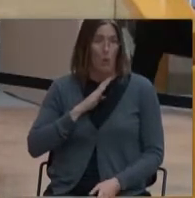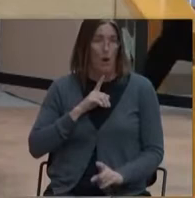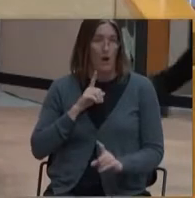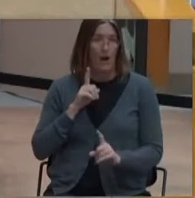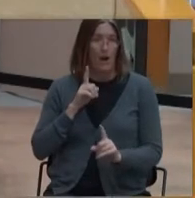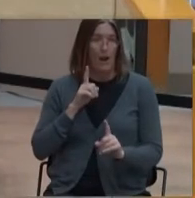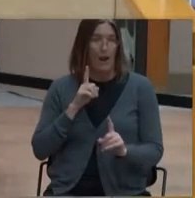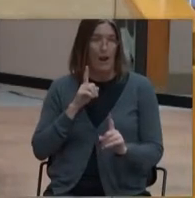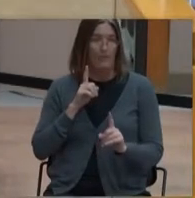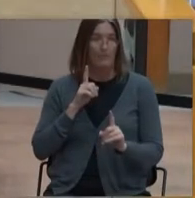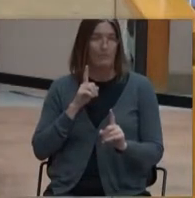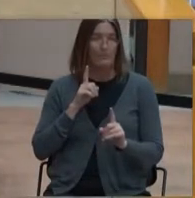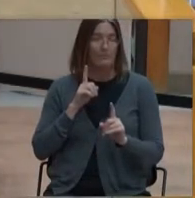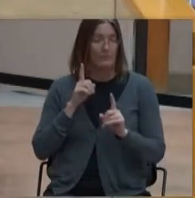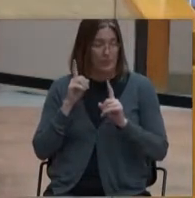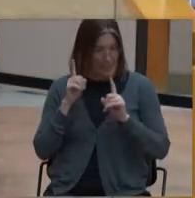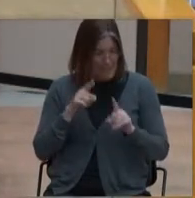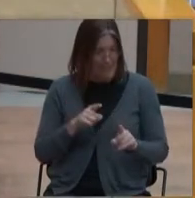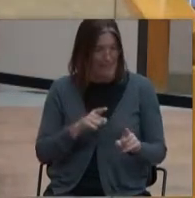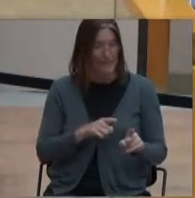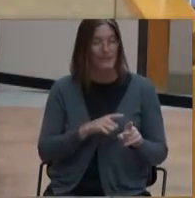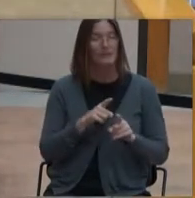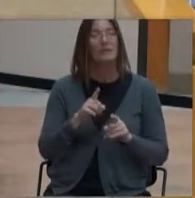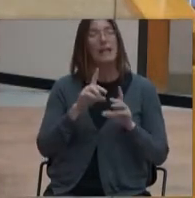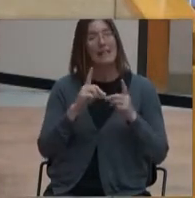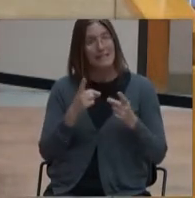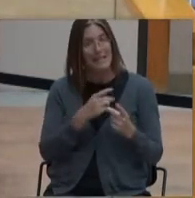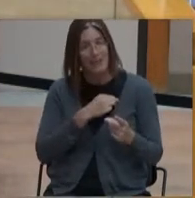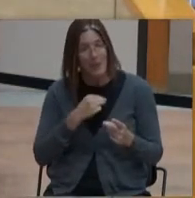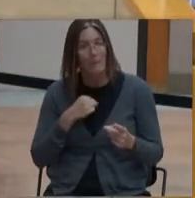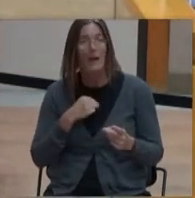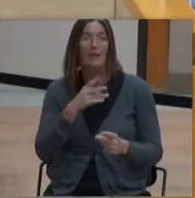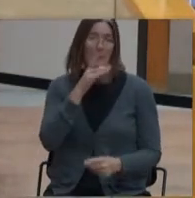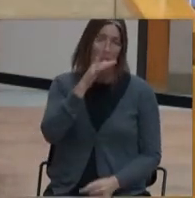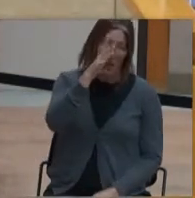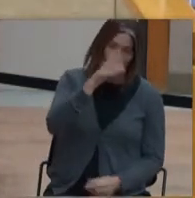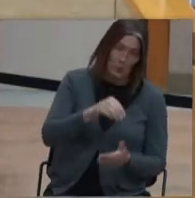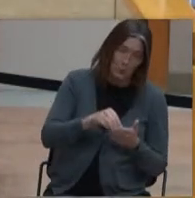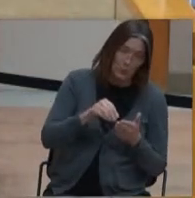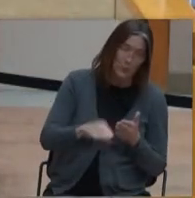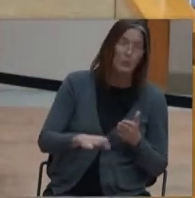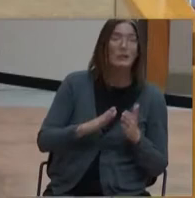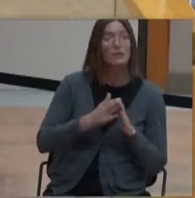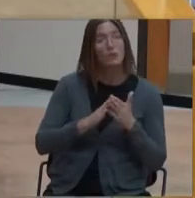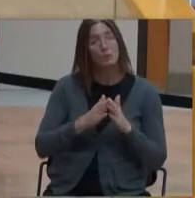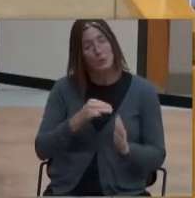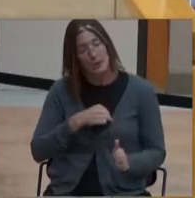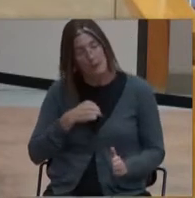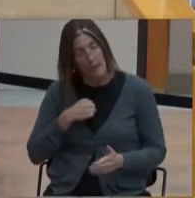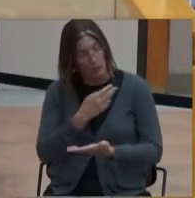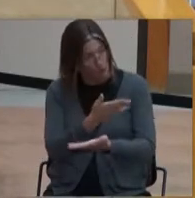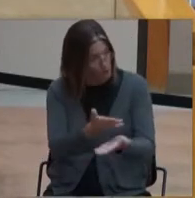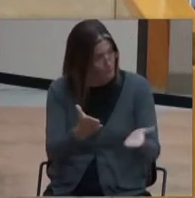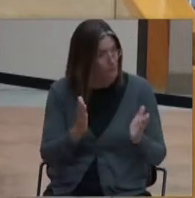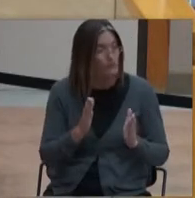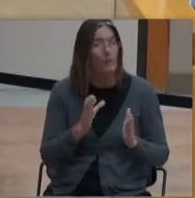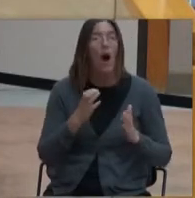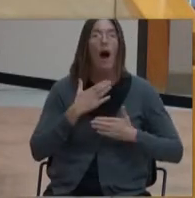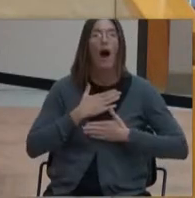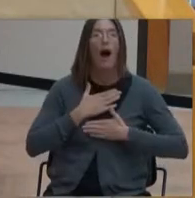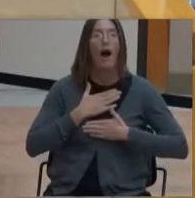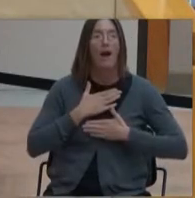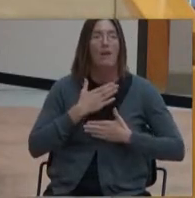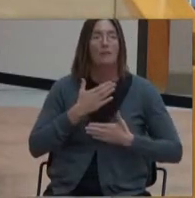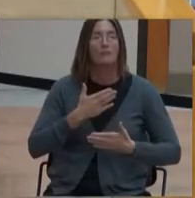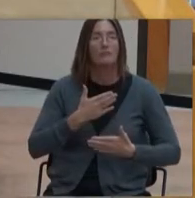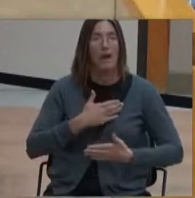Relsman, district cabinet, parents, students, and community members. I have the honor and privilege to introduce myself to you as this year's student